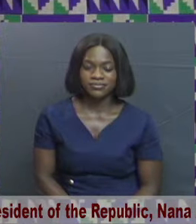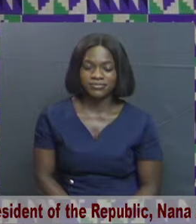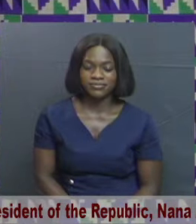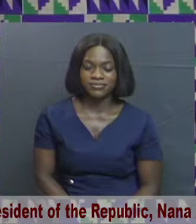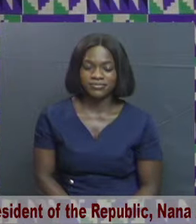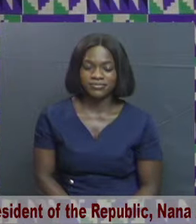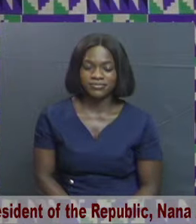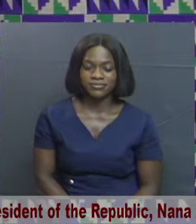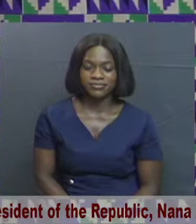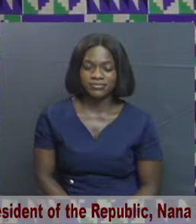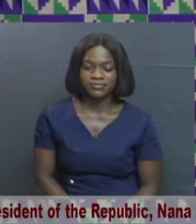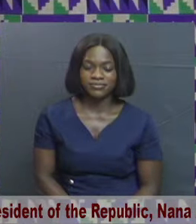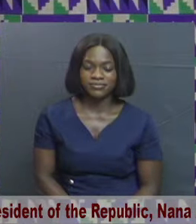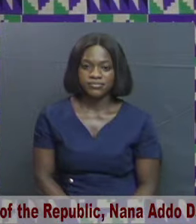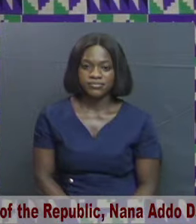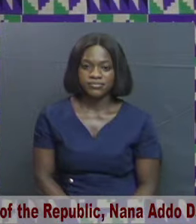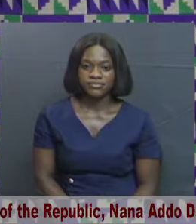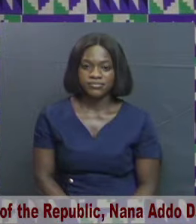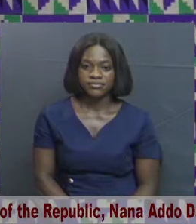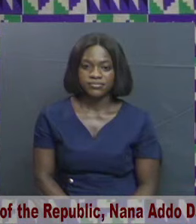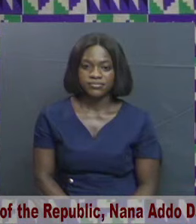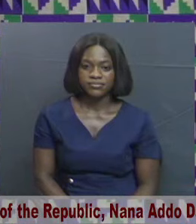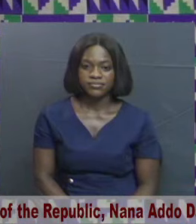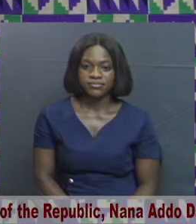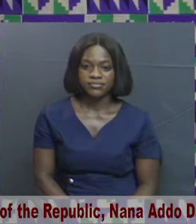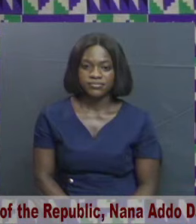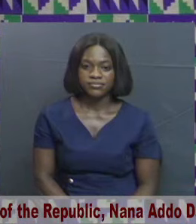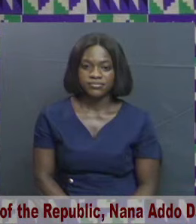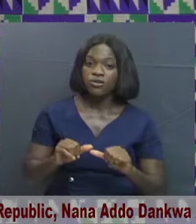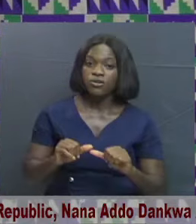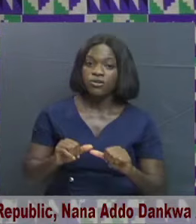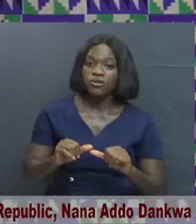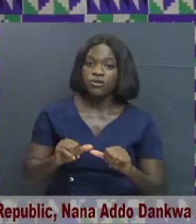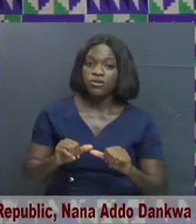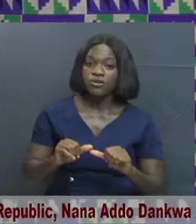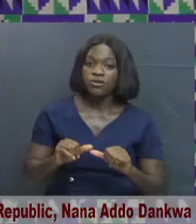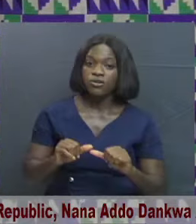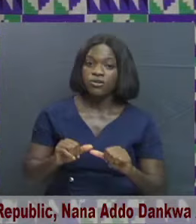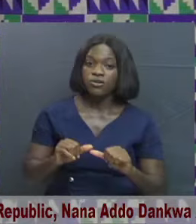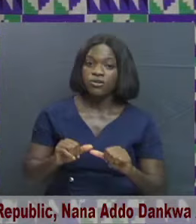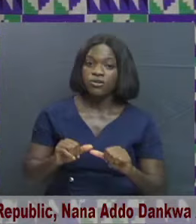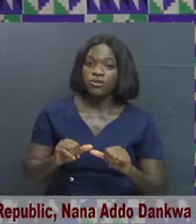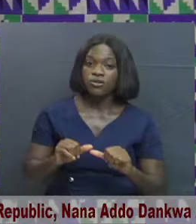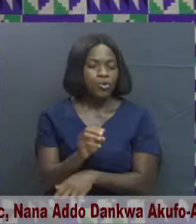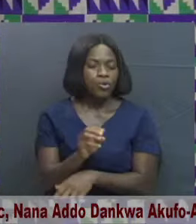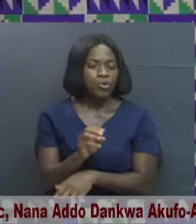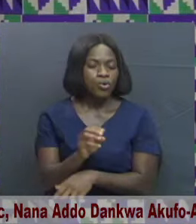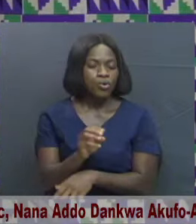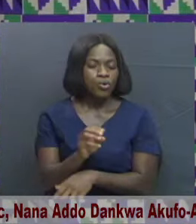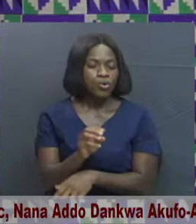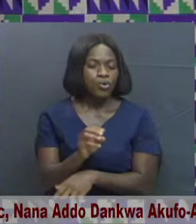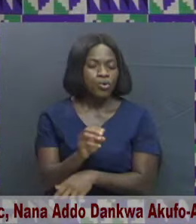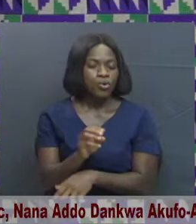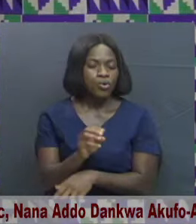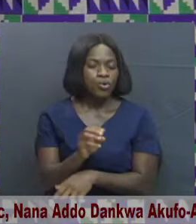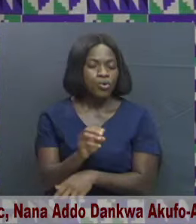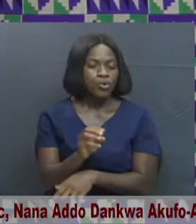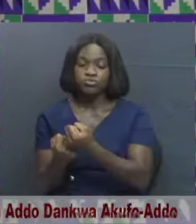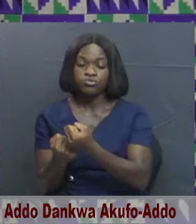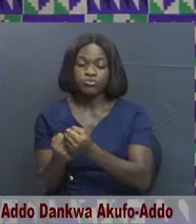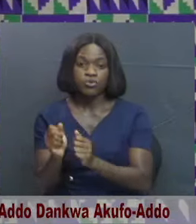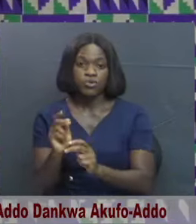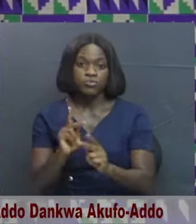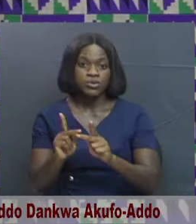make the development is on course of a new standard gauge Western Railway line to serve passengers the